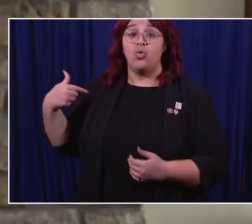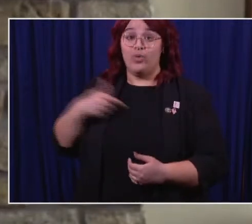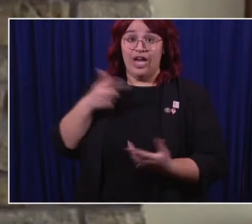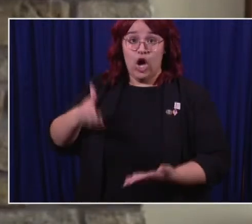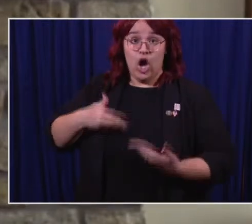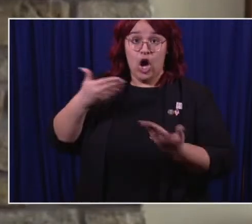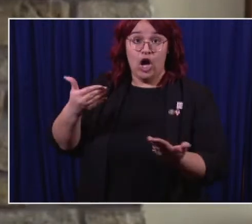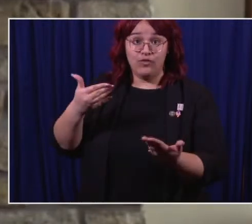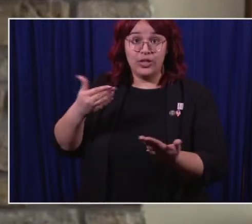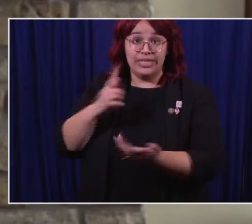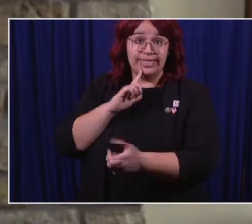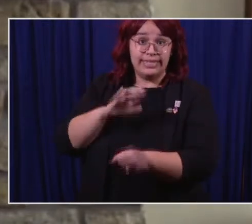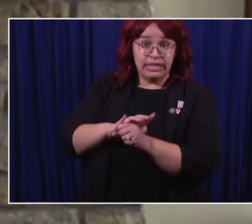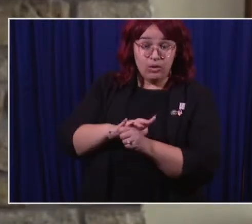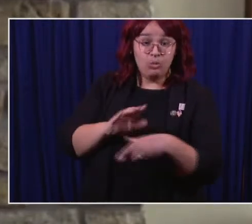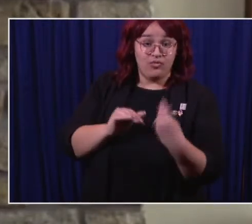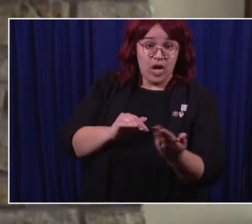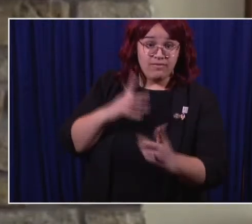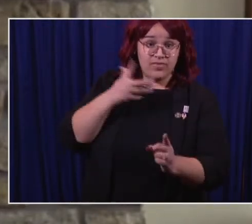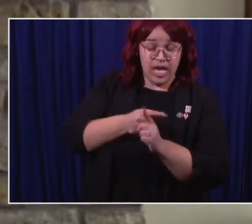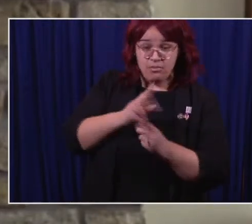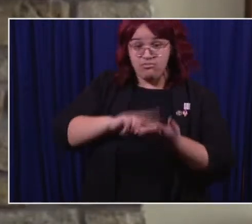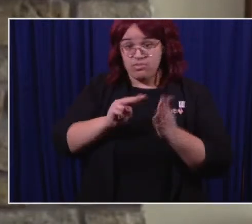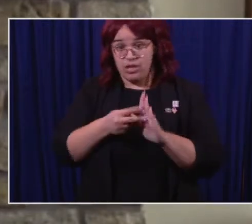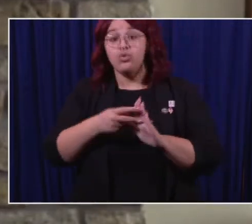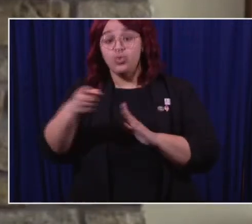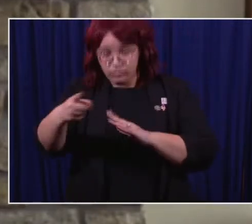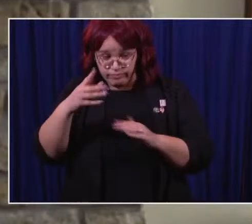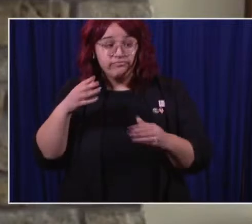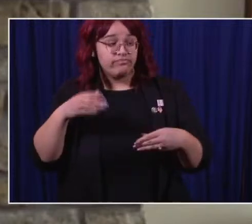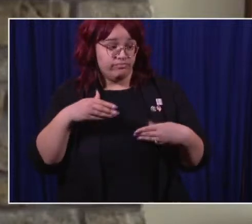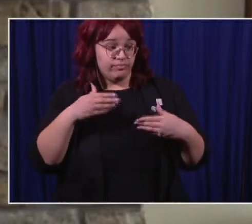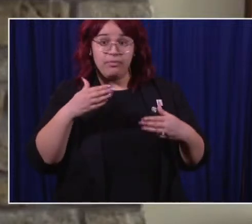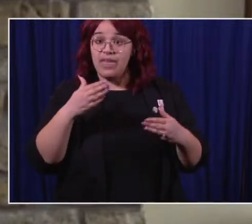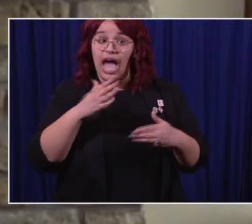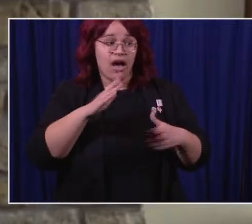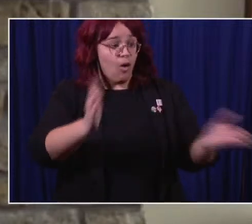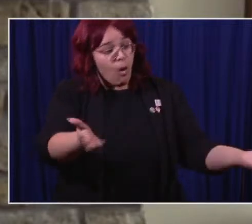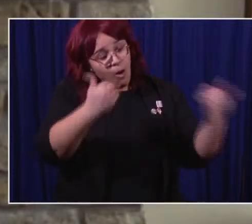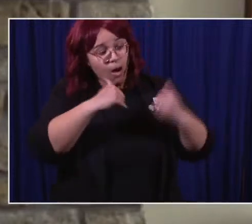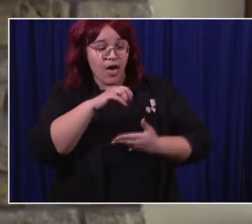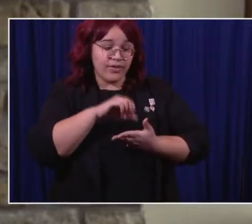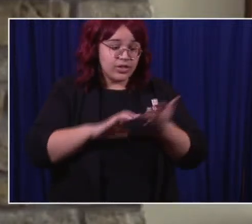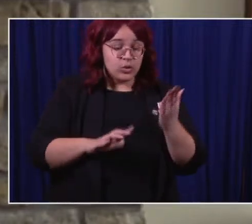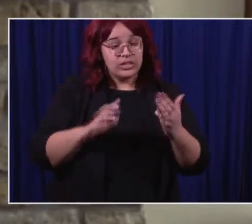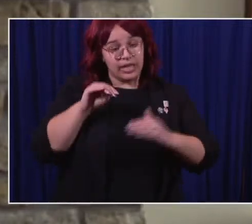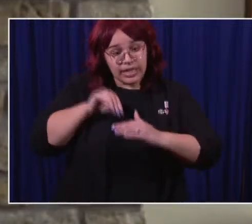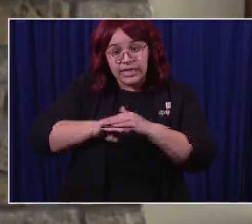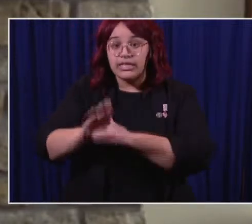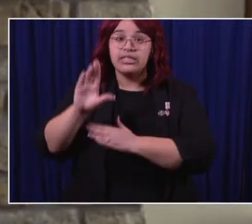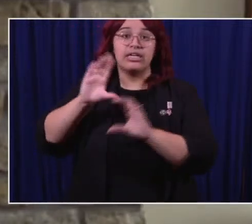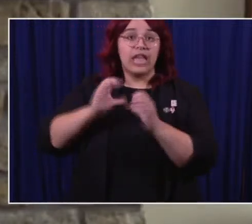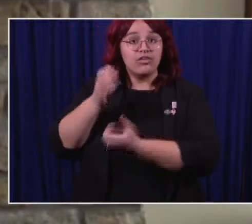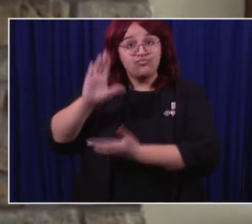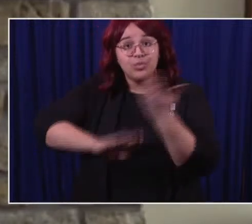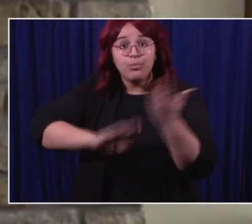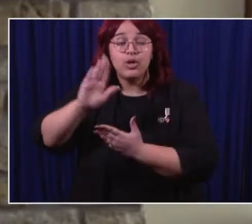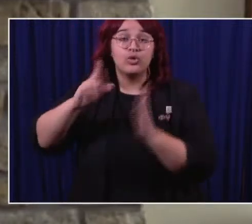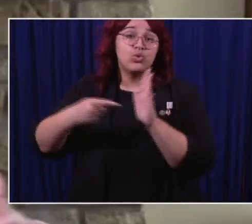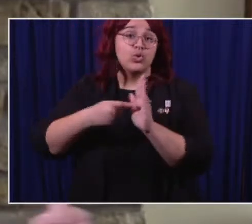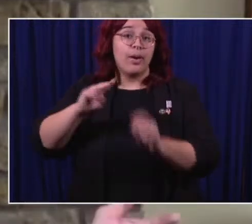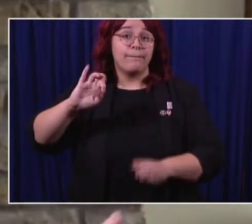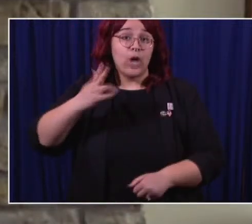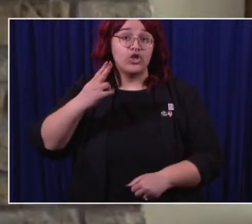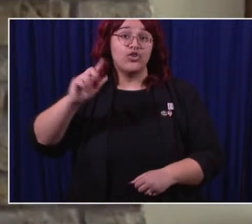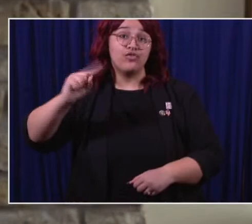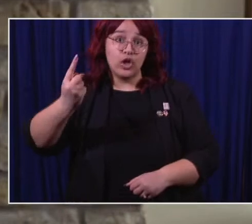They promised us they would do that. And so, you know, we have vaccinated all of them now. And I mean, we're finishing